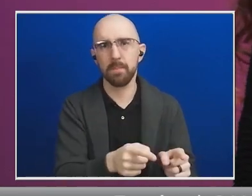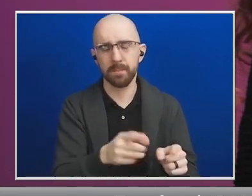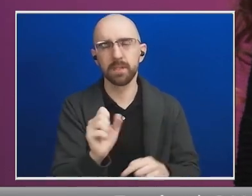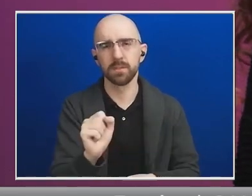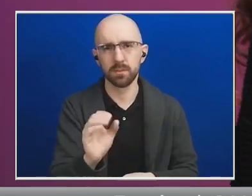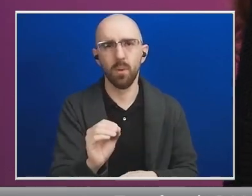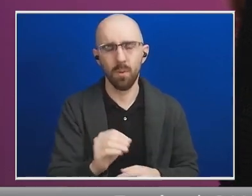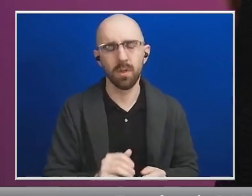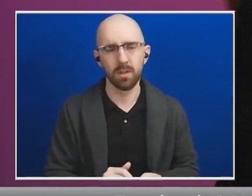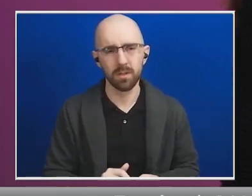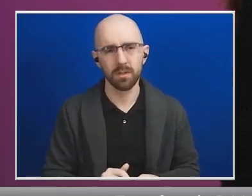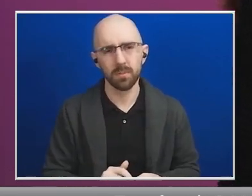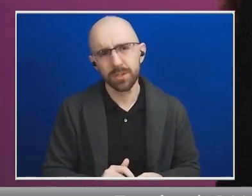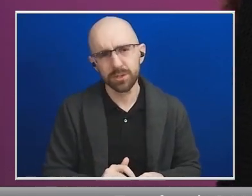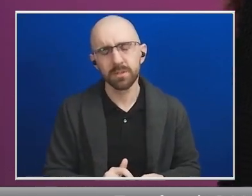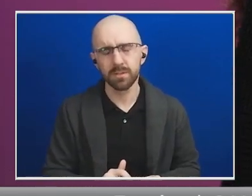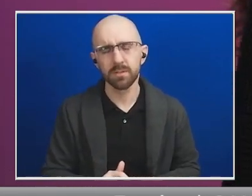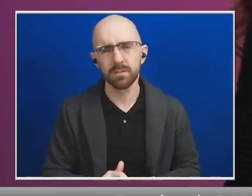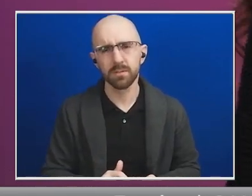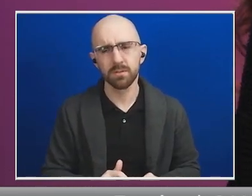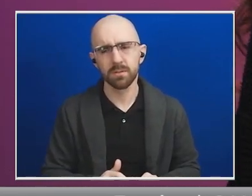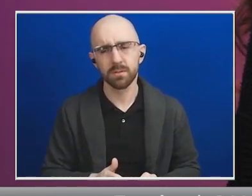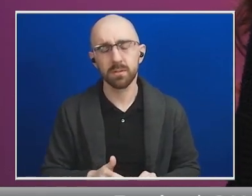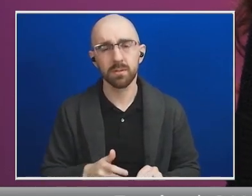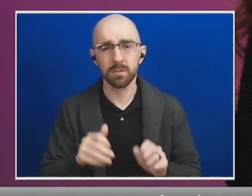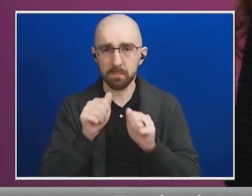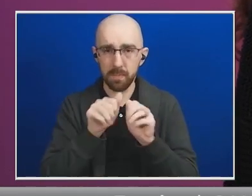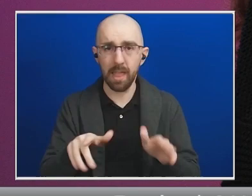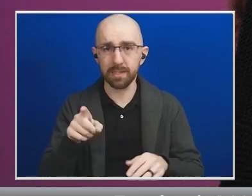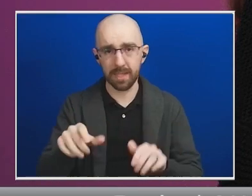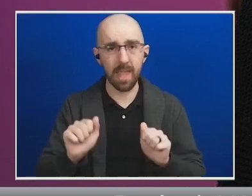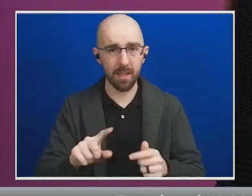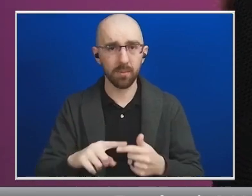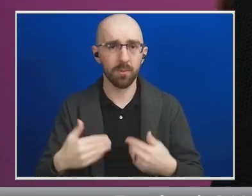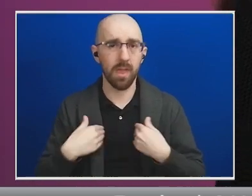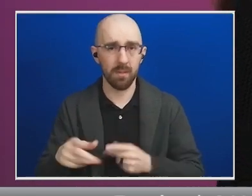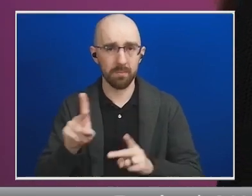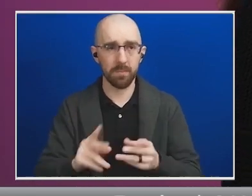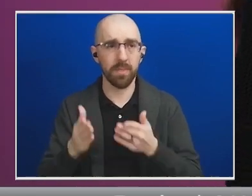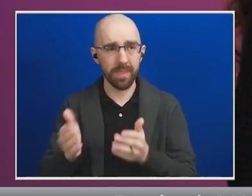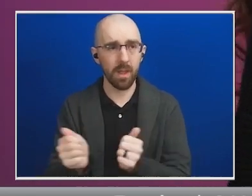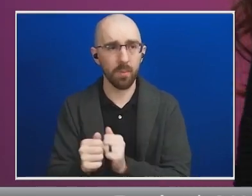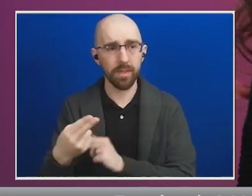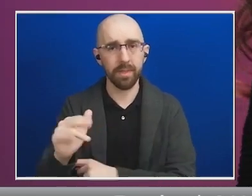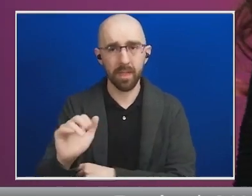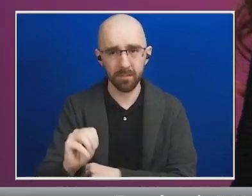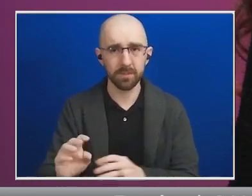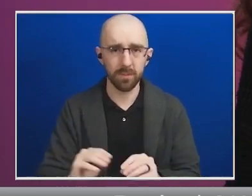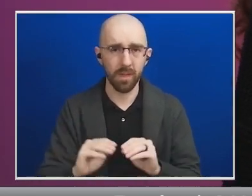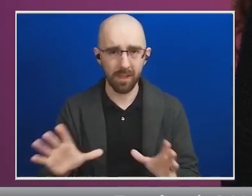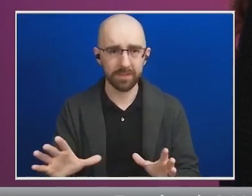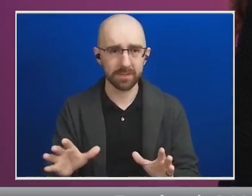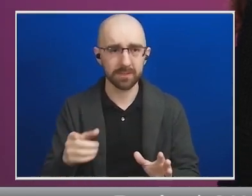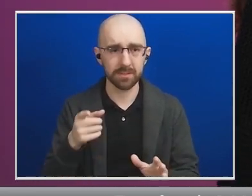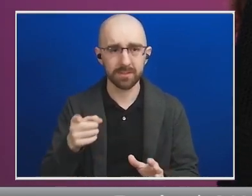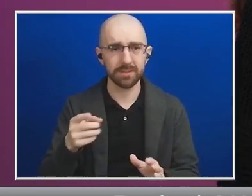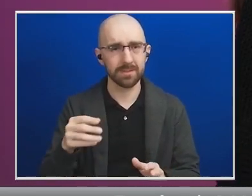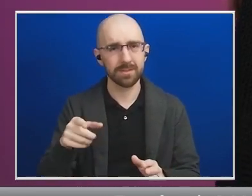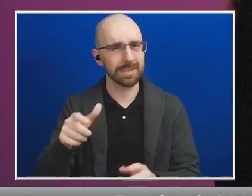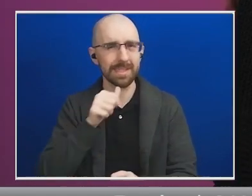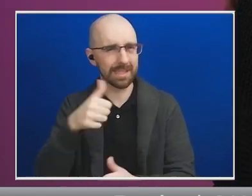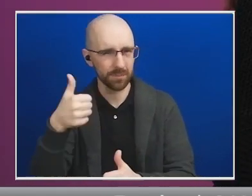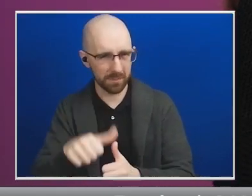was, very blessed that he was able to have people there with him. So obviously, Emmett doesn't remember, but I think as a parent,